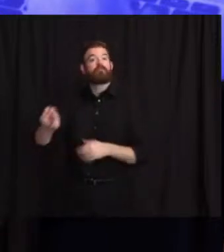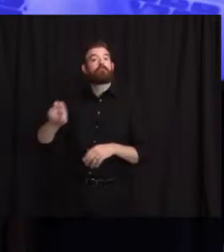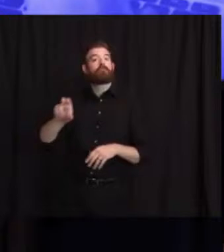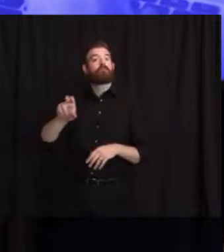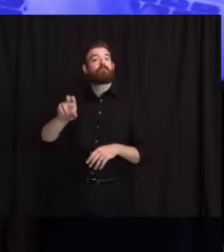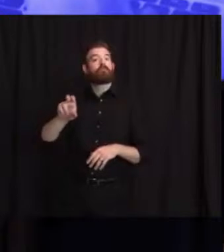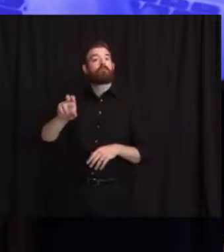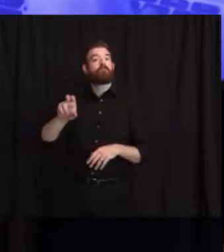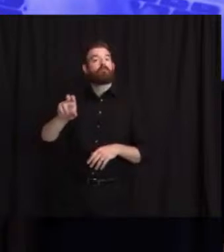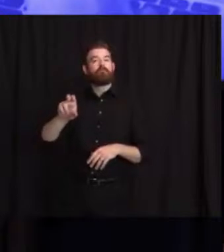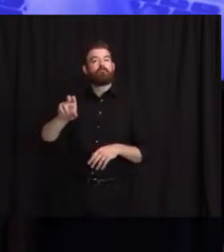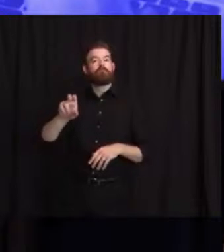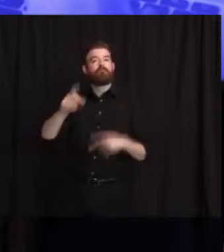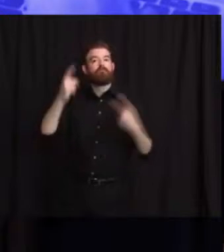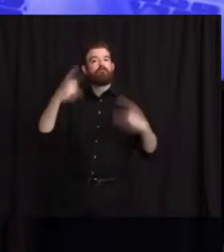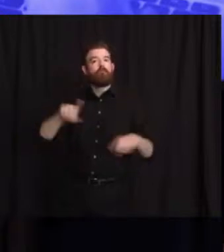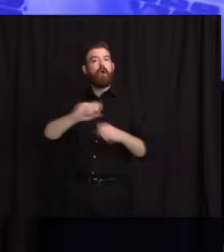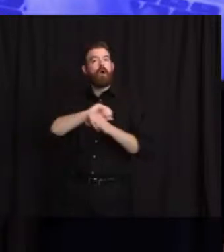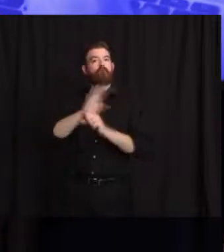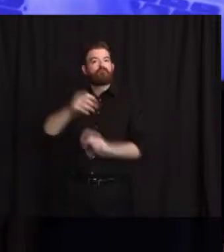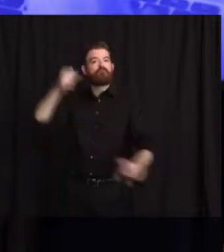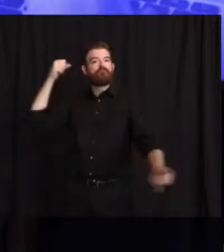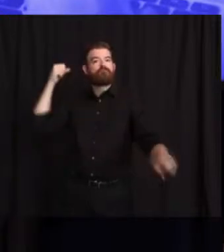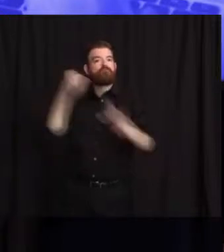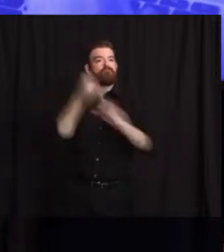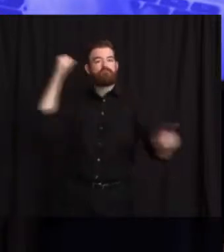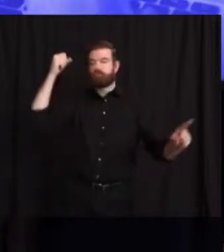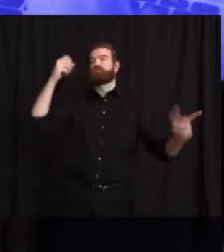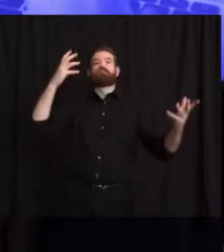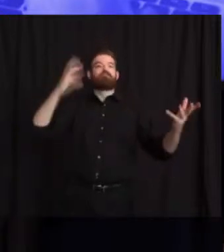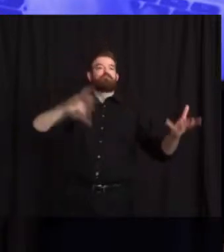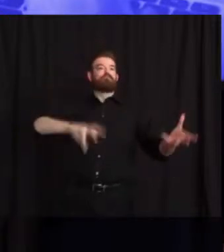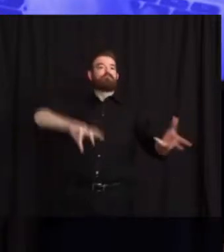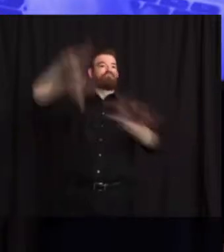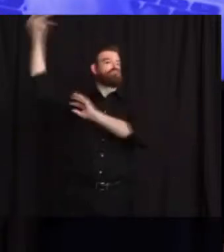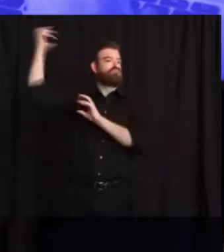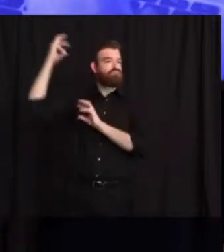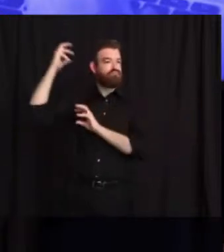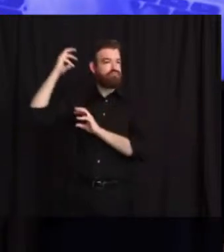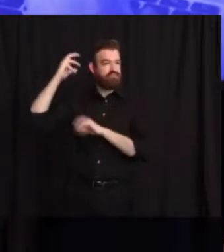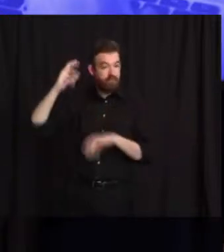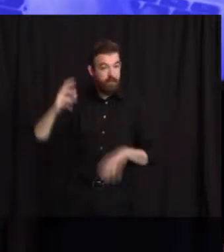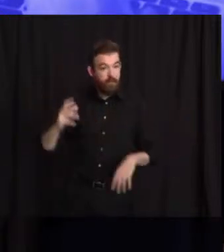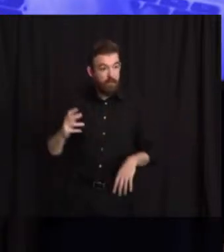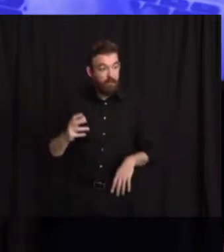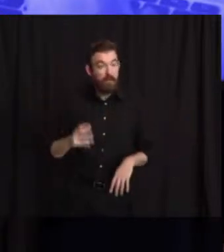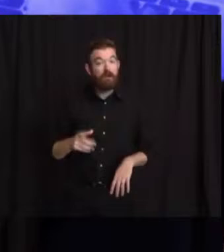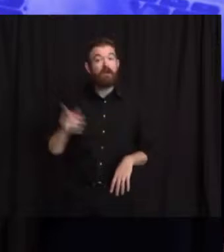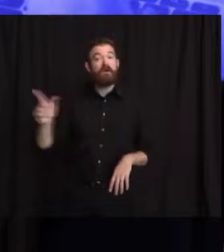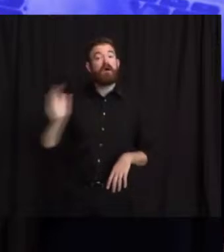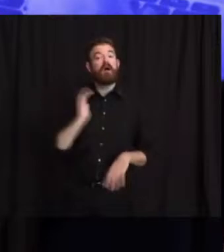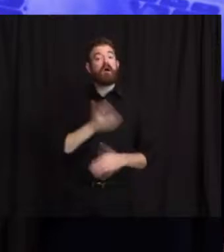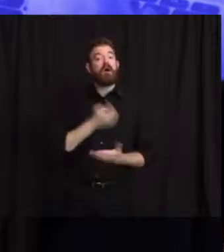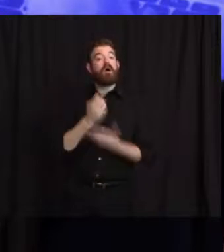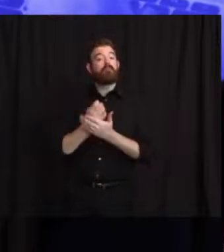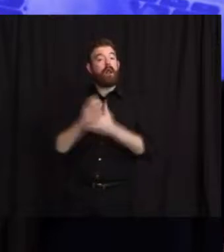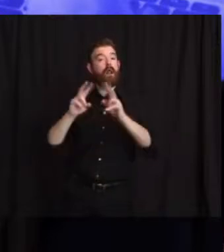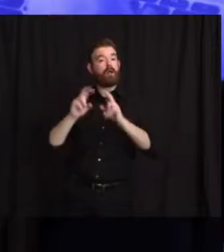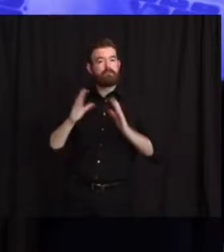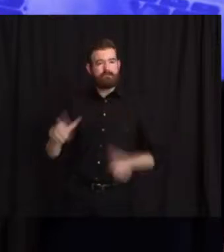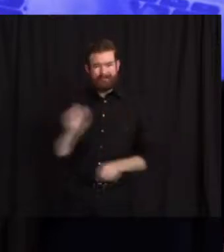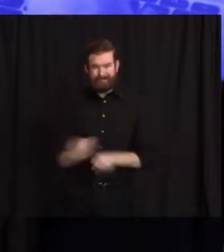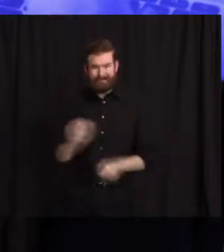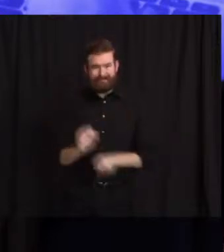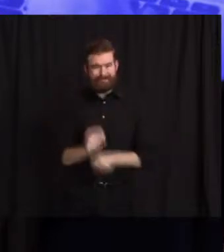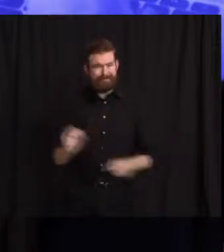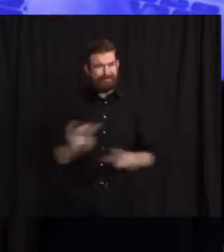tracks. Our economic analysts, like analysts around the country, have been working around the clock ever since to try and